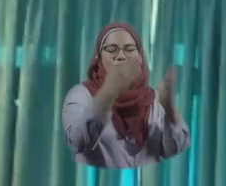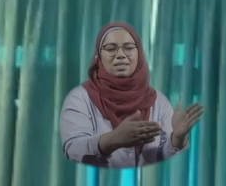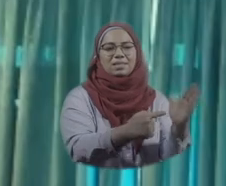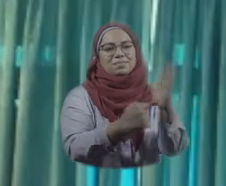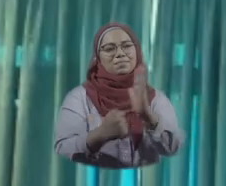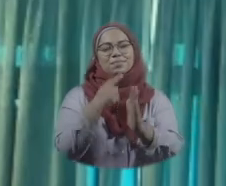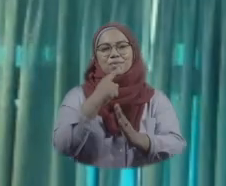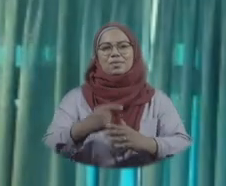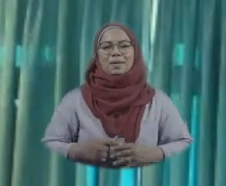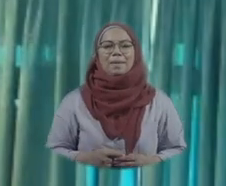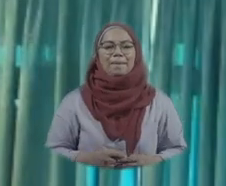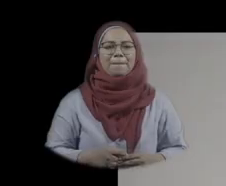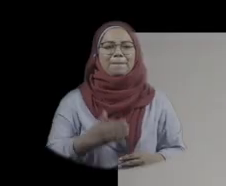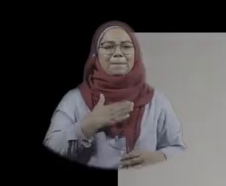female leader. My mother?